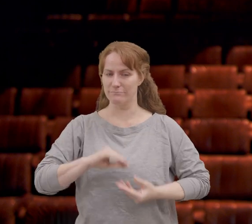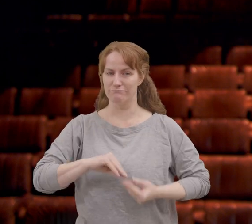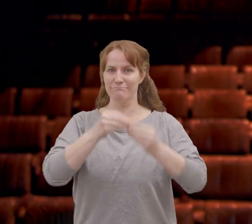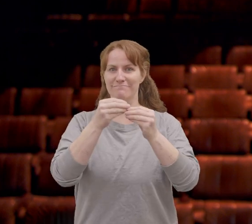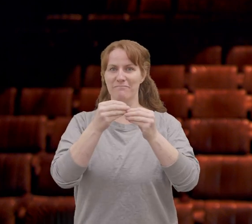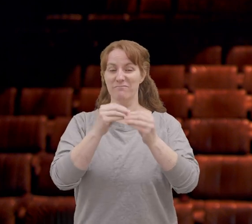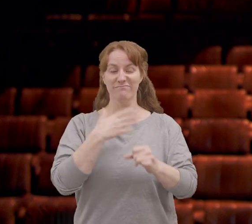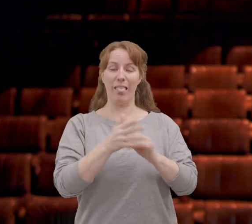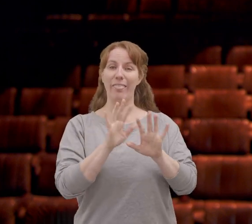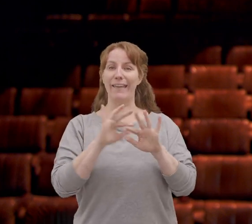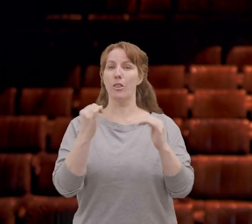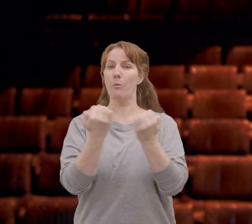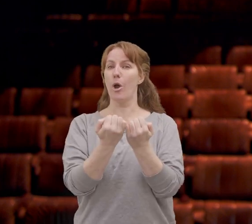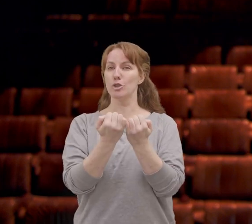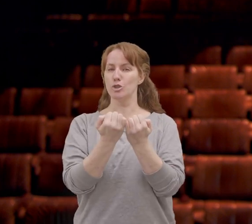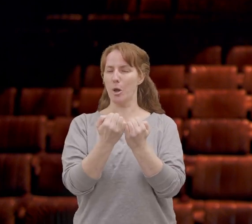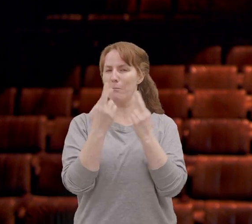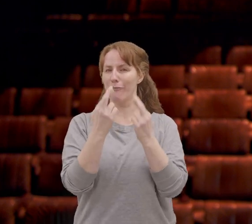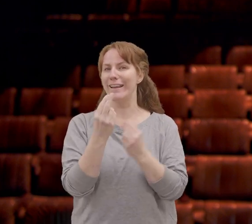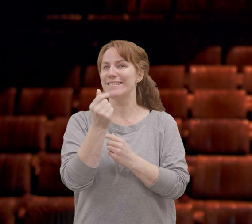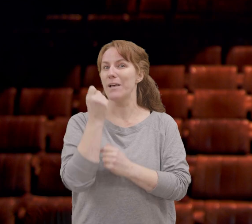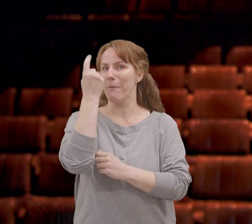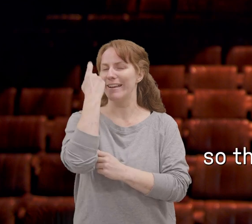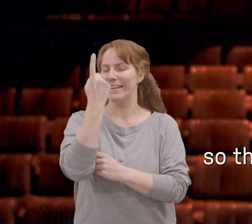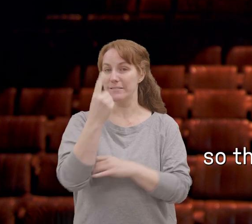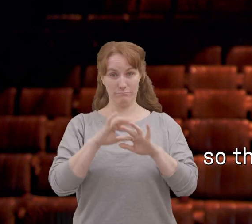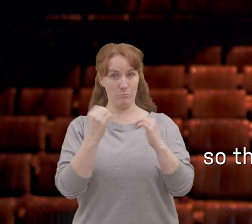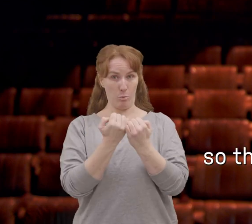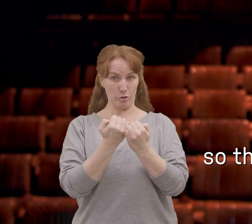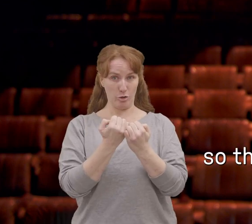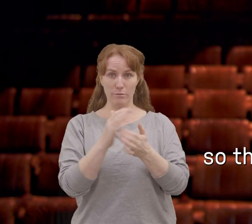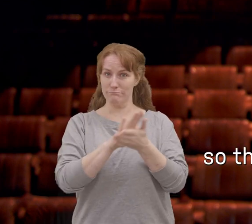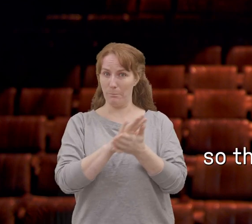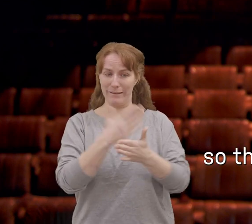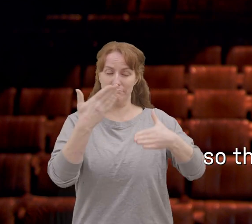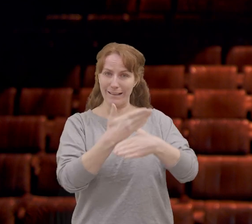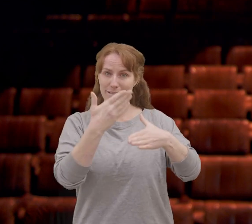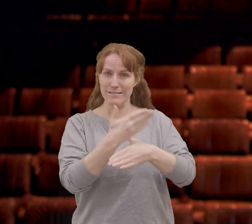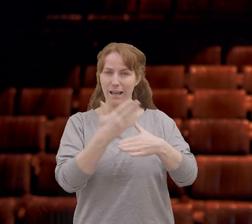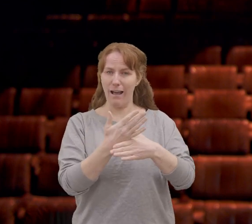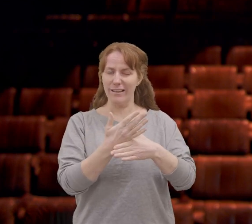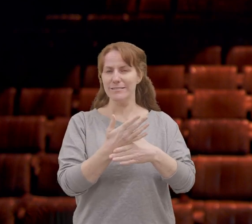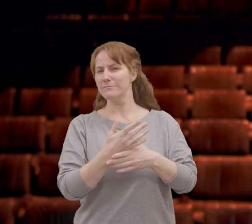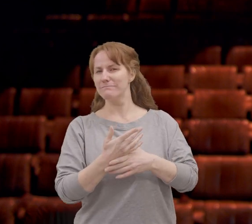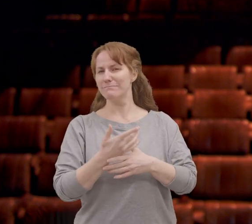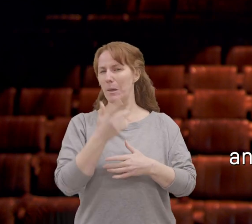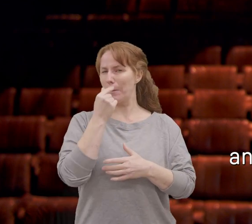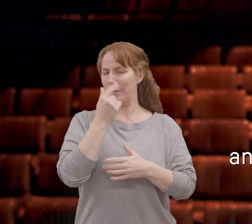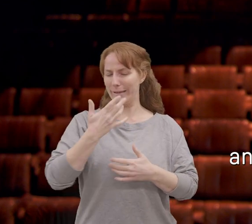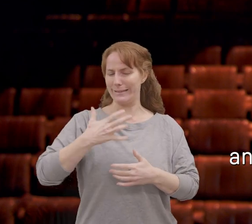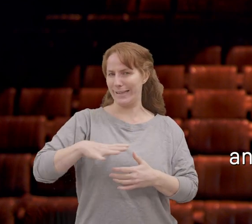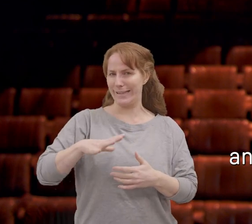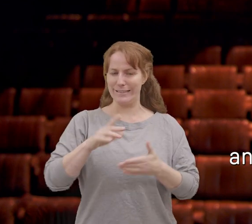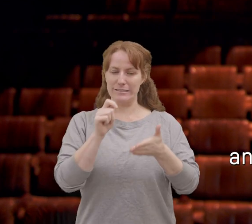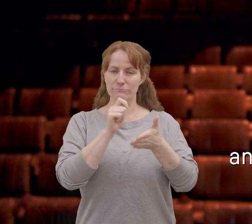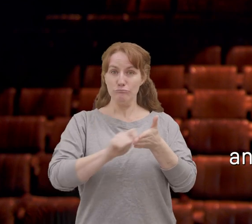should have 1 or 2 ideas for plays that you really like. This is a workshop, so there are going to be exercises to do. You're probably going to want to have a notebook and a